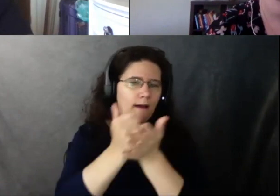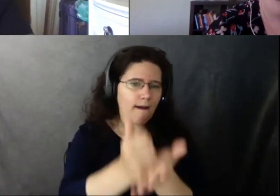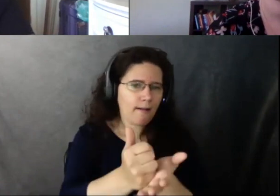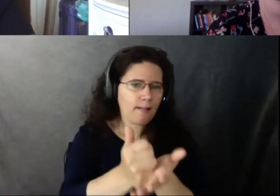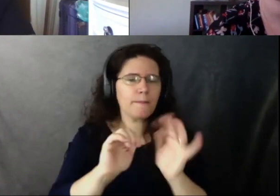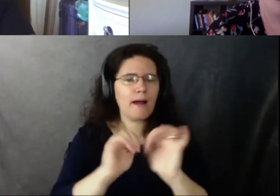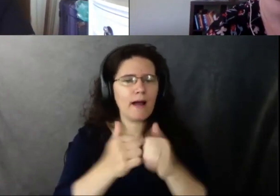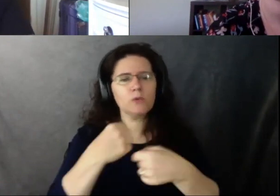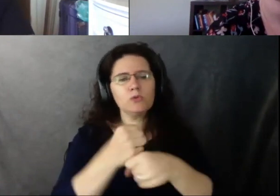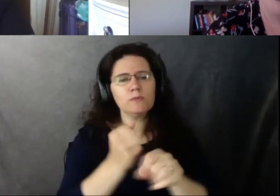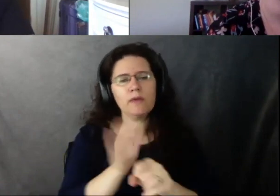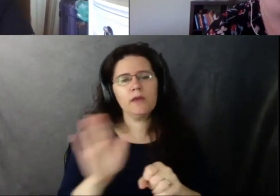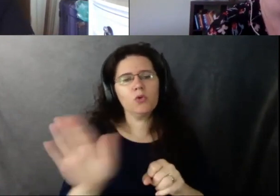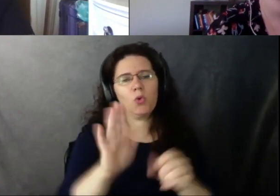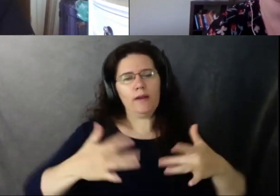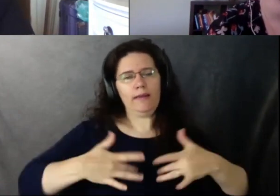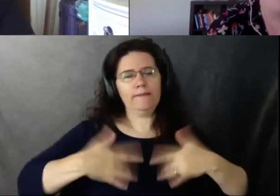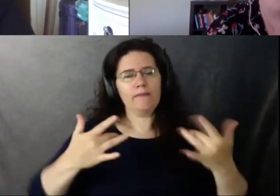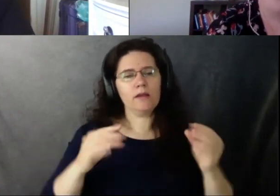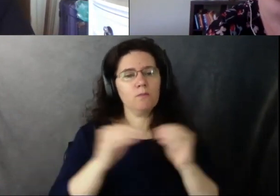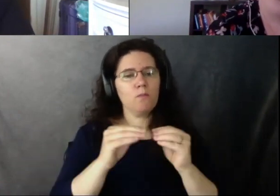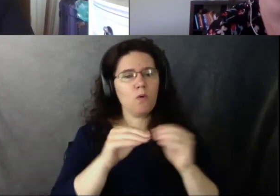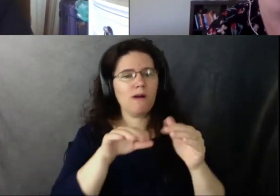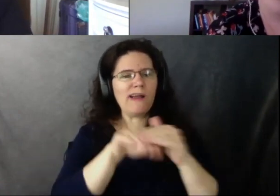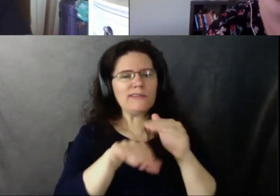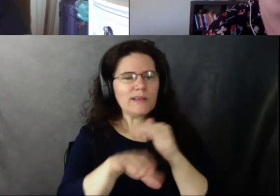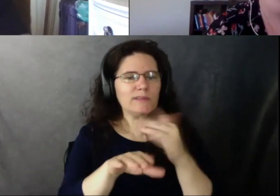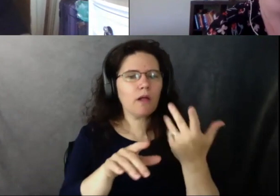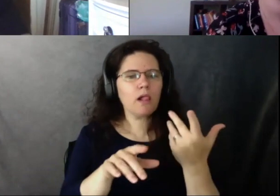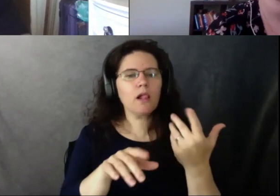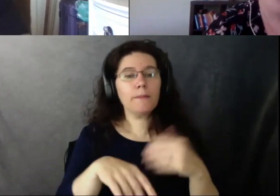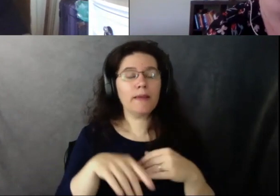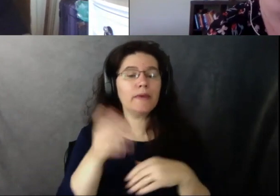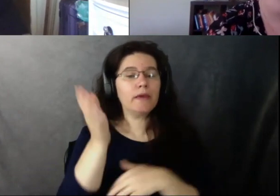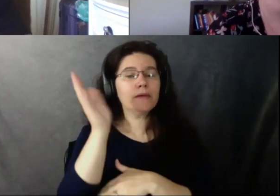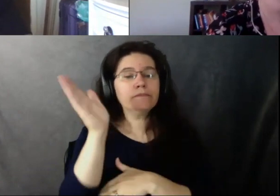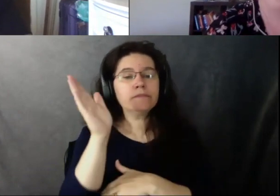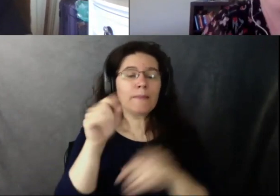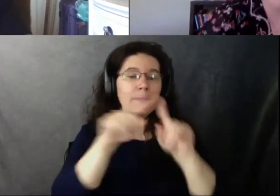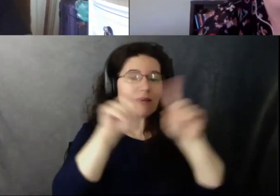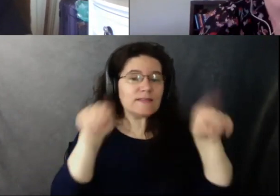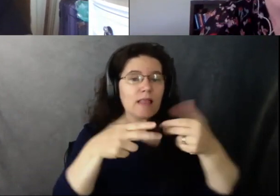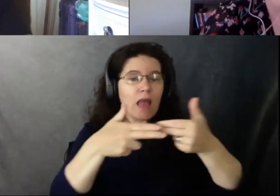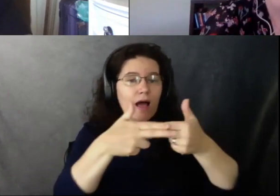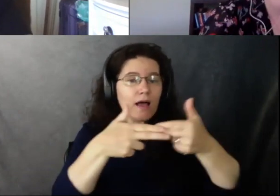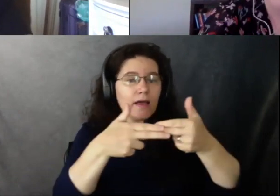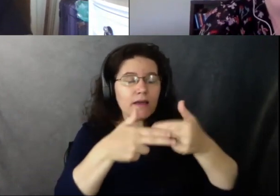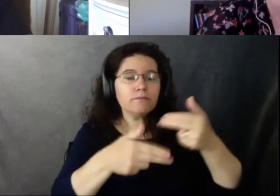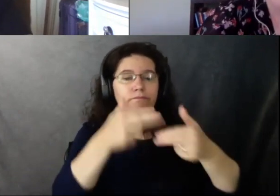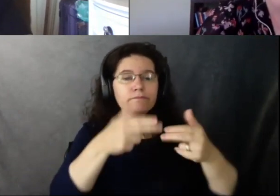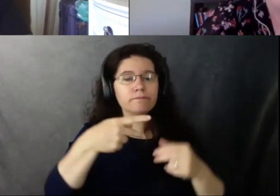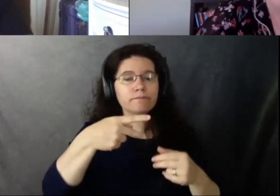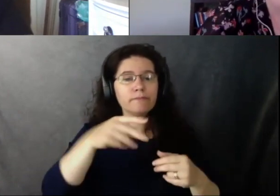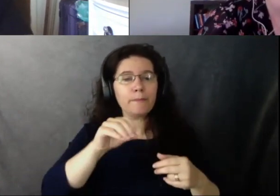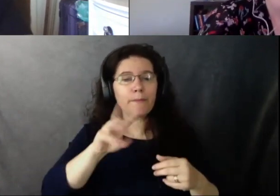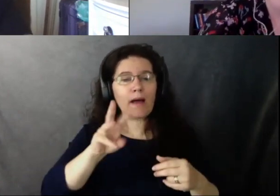making your presentations, PowerPoint presentations, more accessible. For example, one of the tips that we talk about